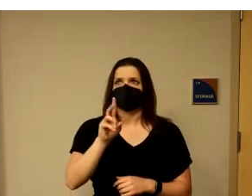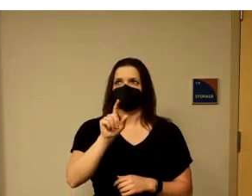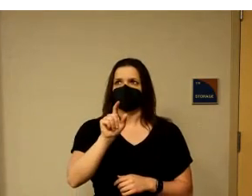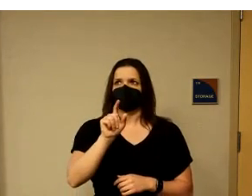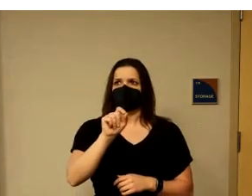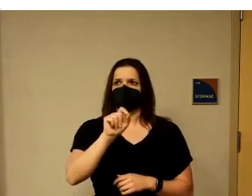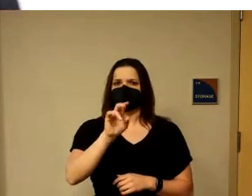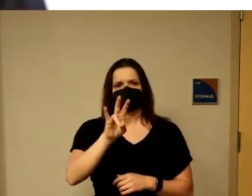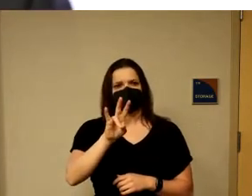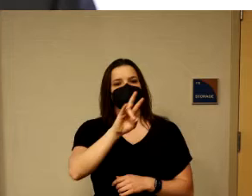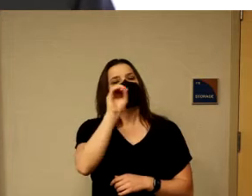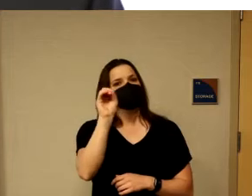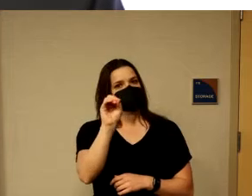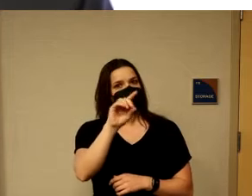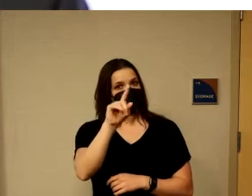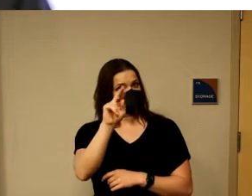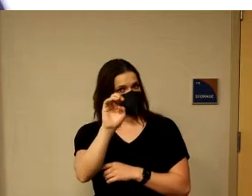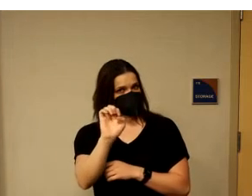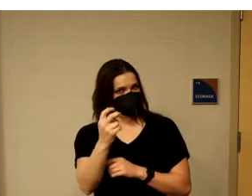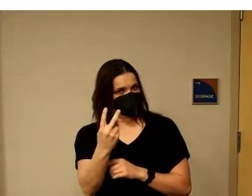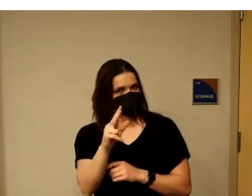61.7, and in zone 2, it's